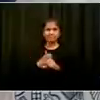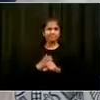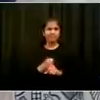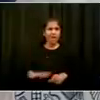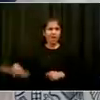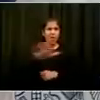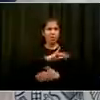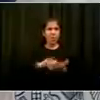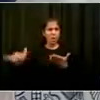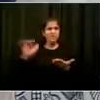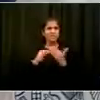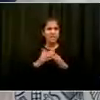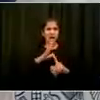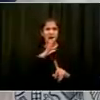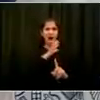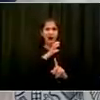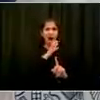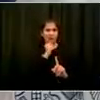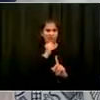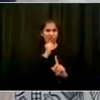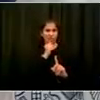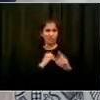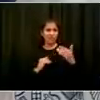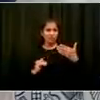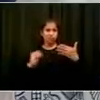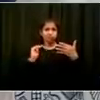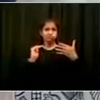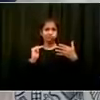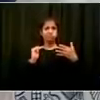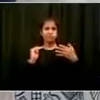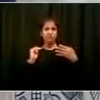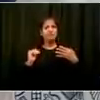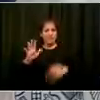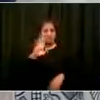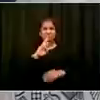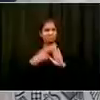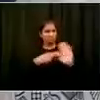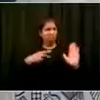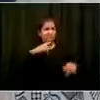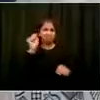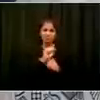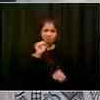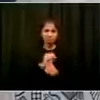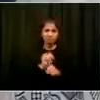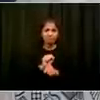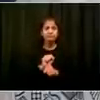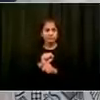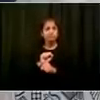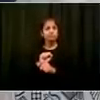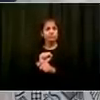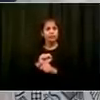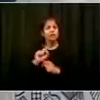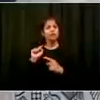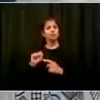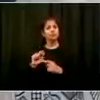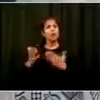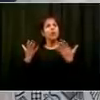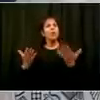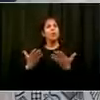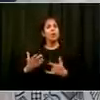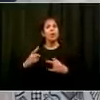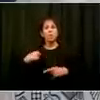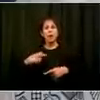two. That's, as far as we can tell right now, the whole city. So I don't think for the immediate future it's going to be done